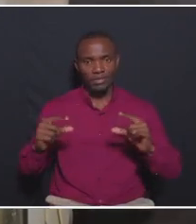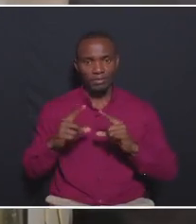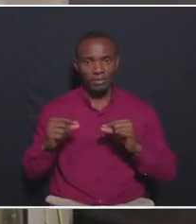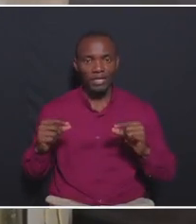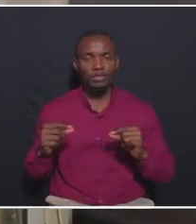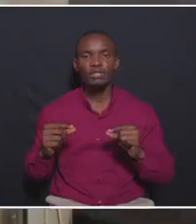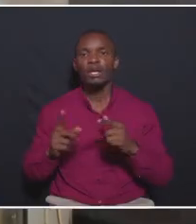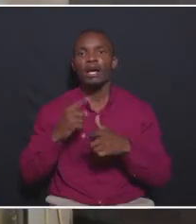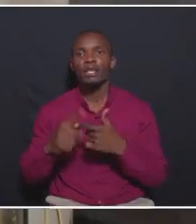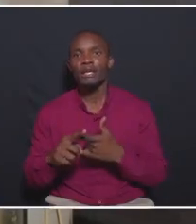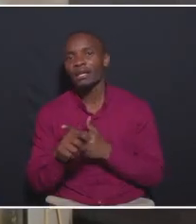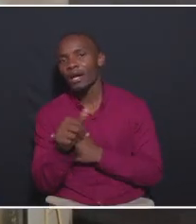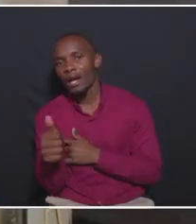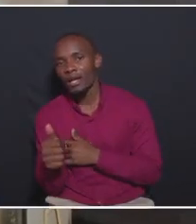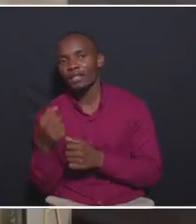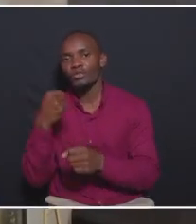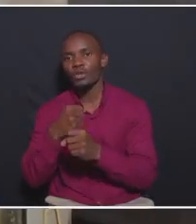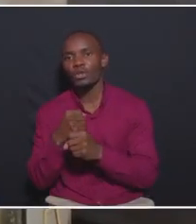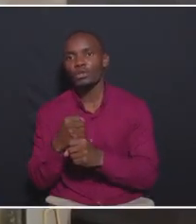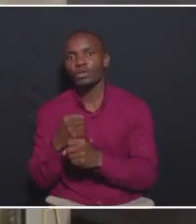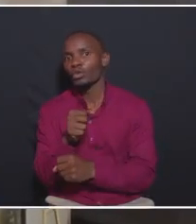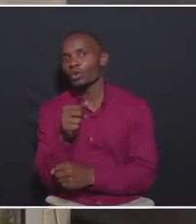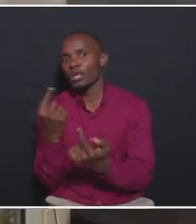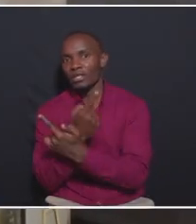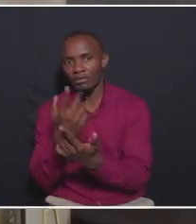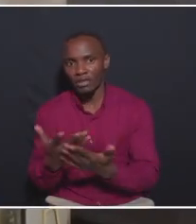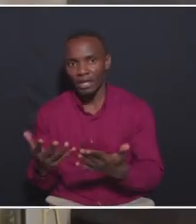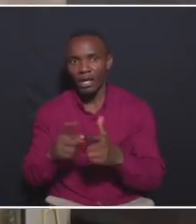needed, or GFX, and then all of them